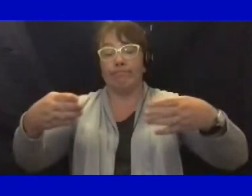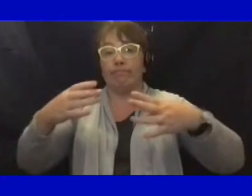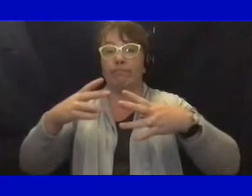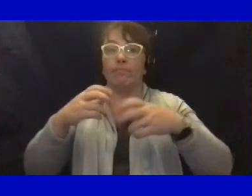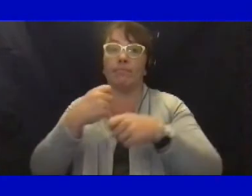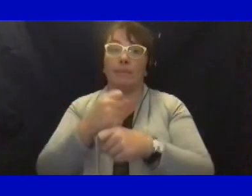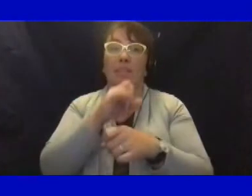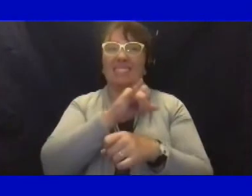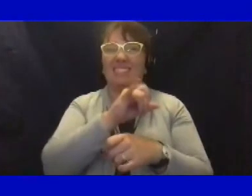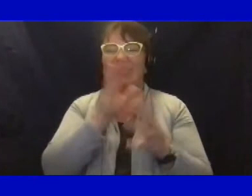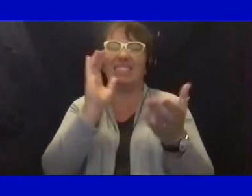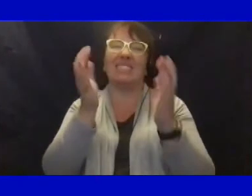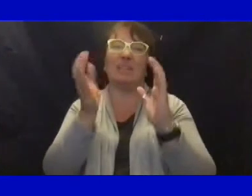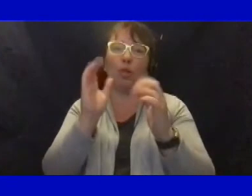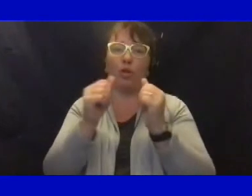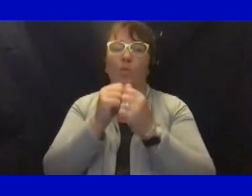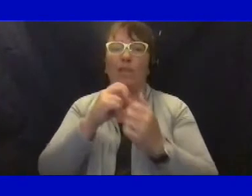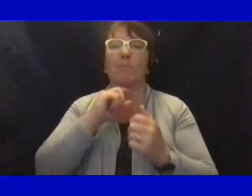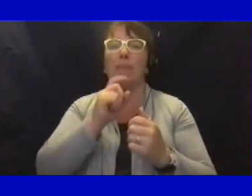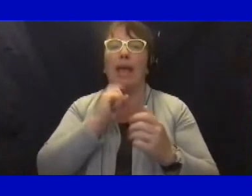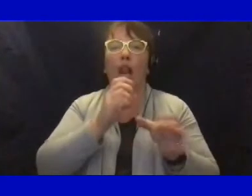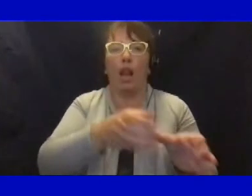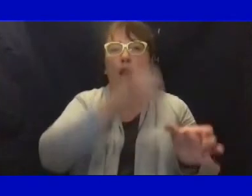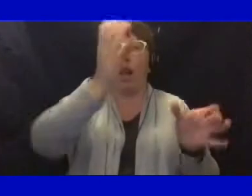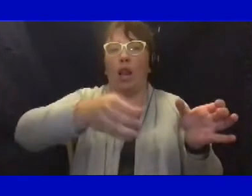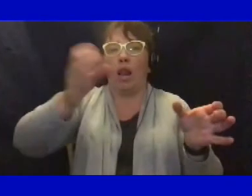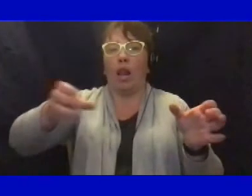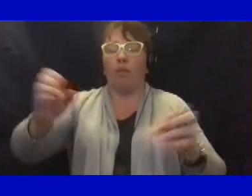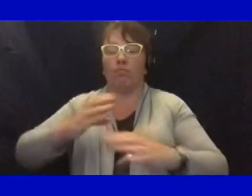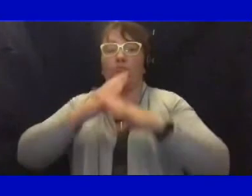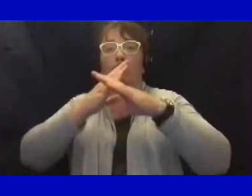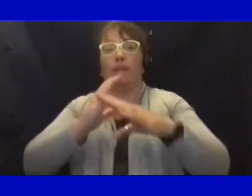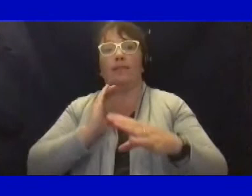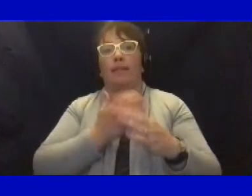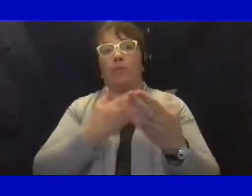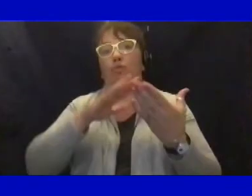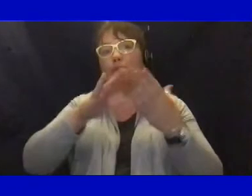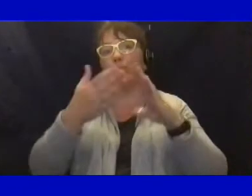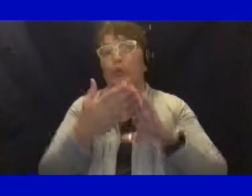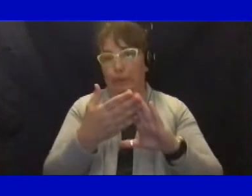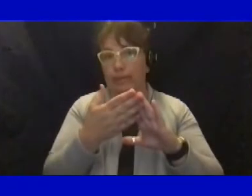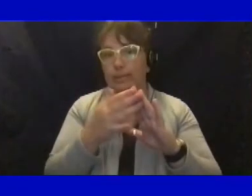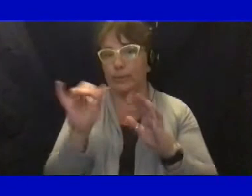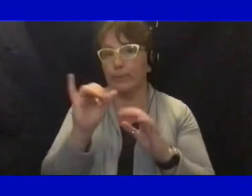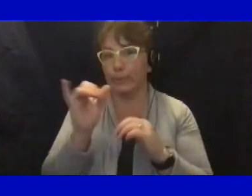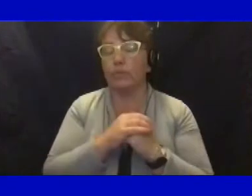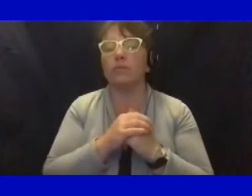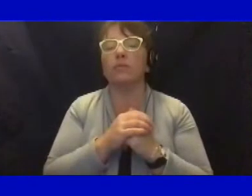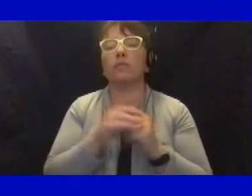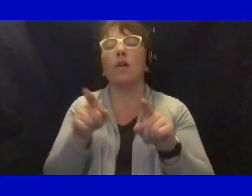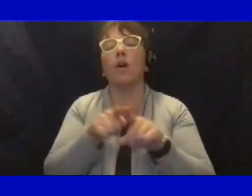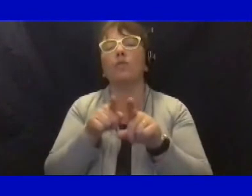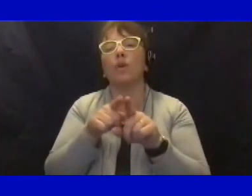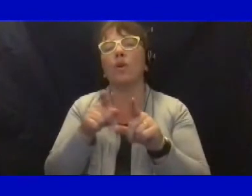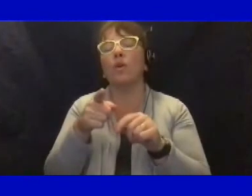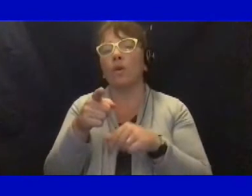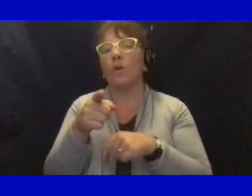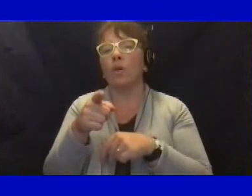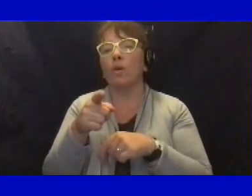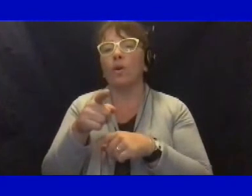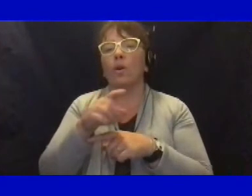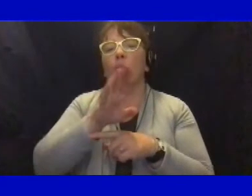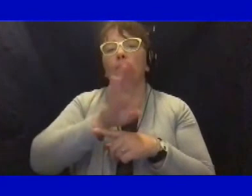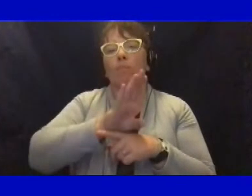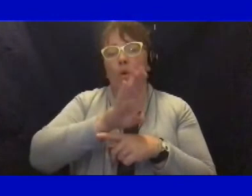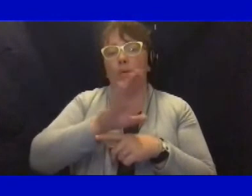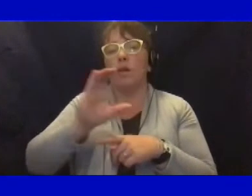our channels and into the community so that we can be safer this winter. And lastly, I want to point out that Beaumont Cherry Valley has also been